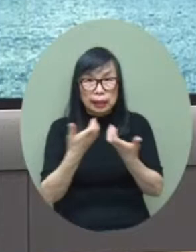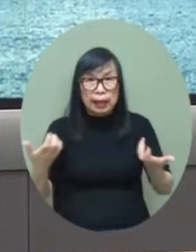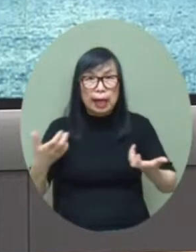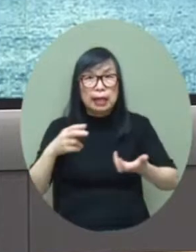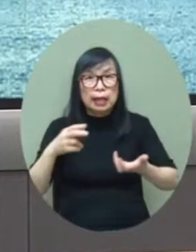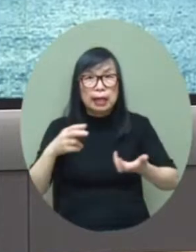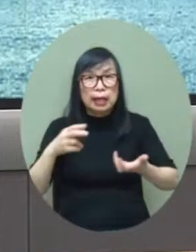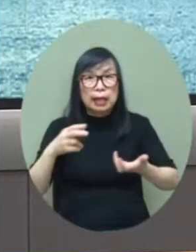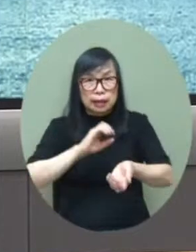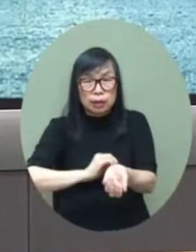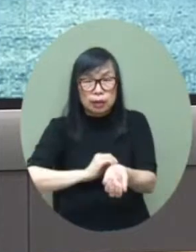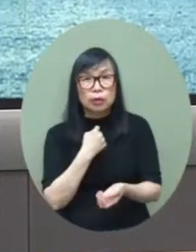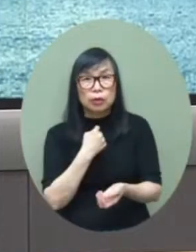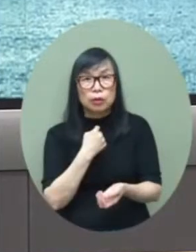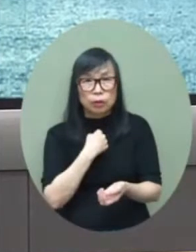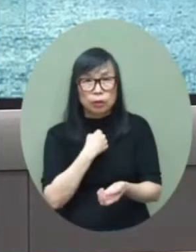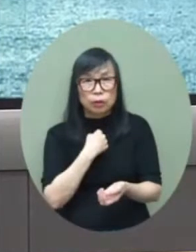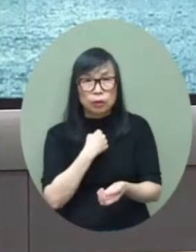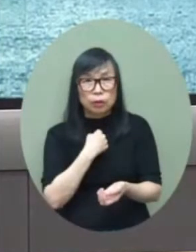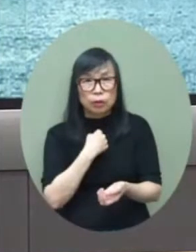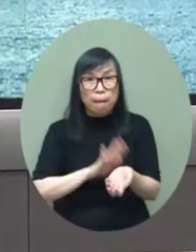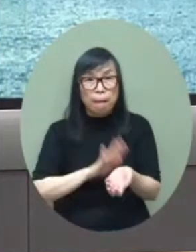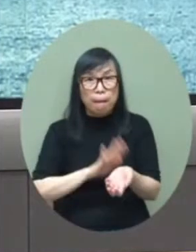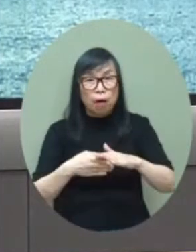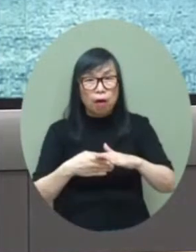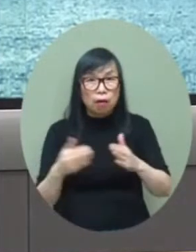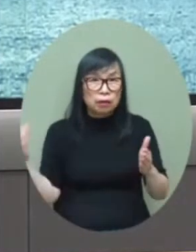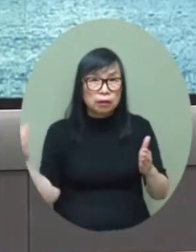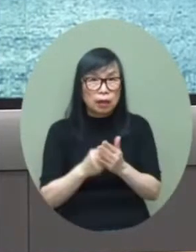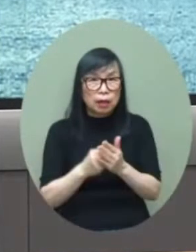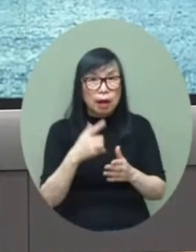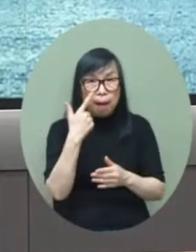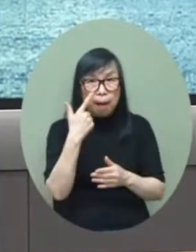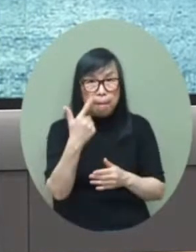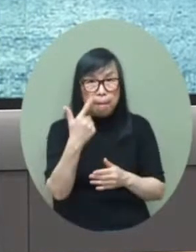confirmed. She's in stable condition and being